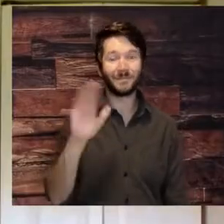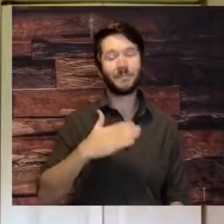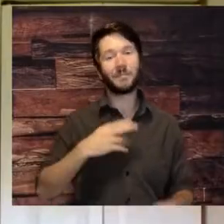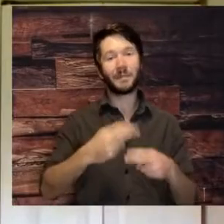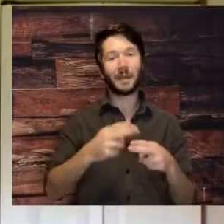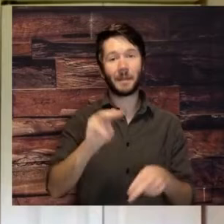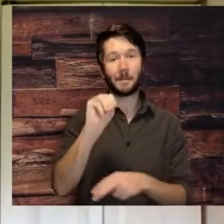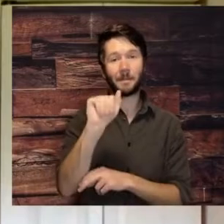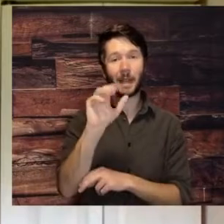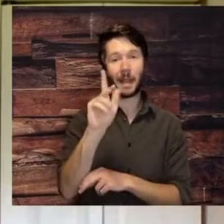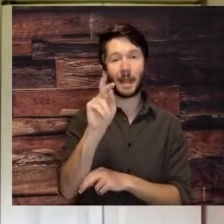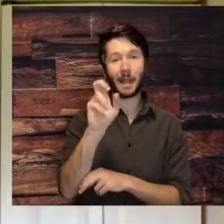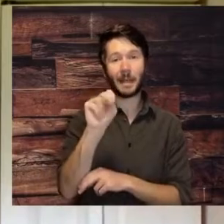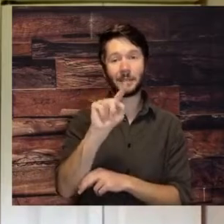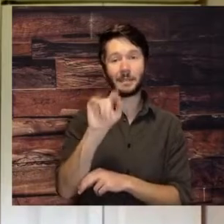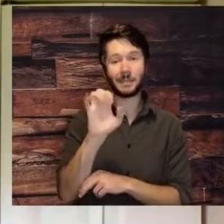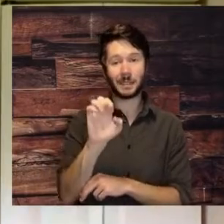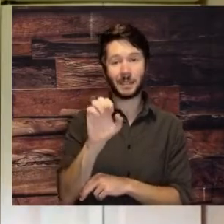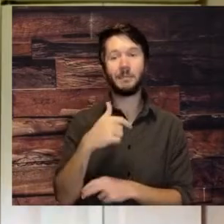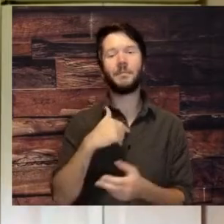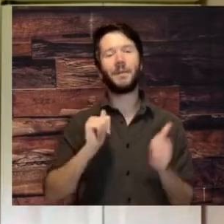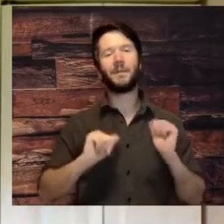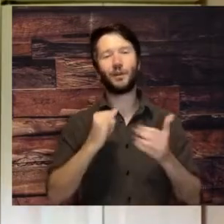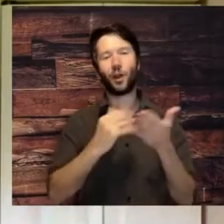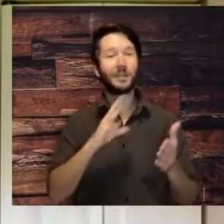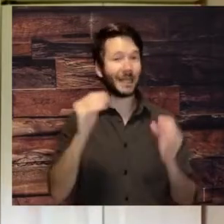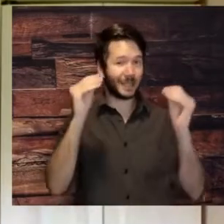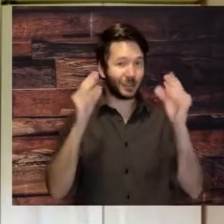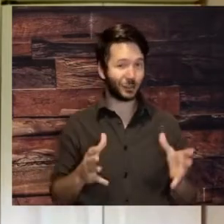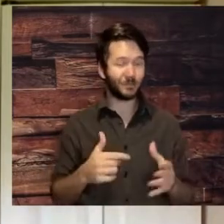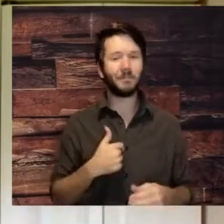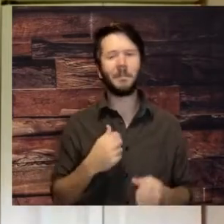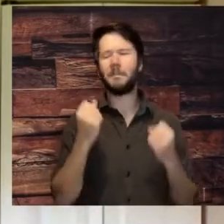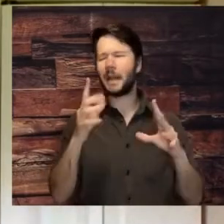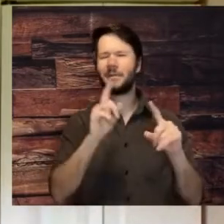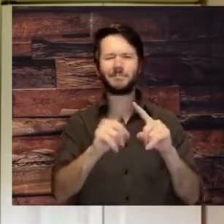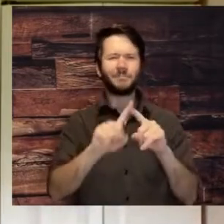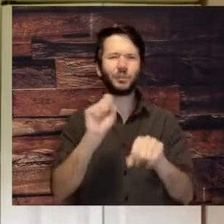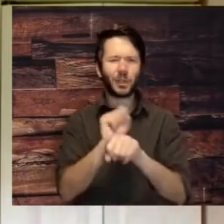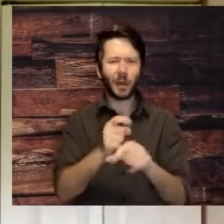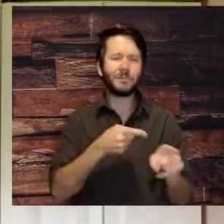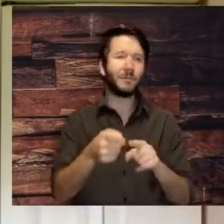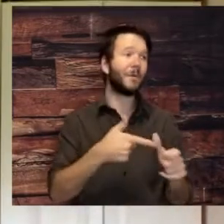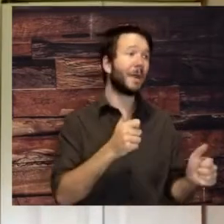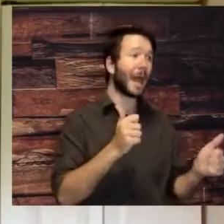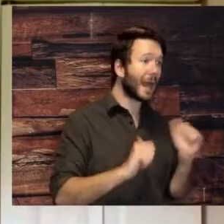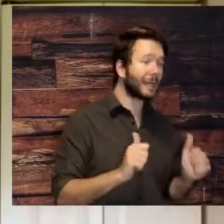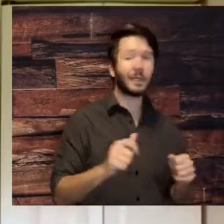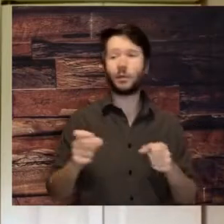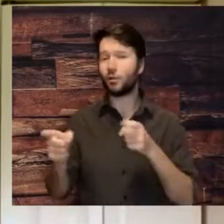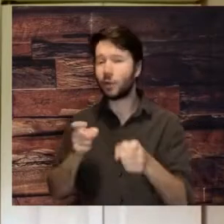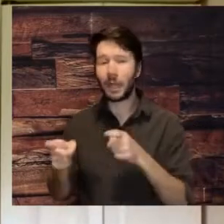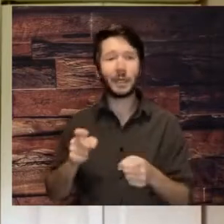Hi everyone, my name is Mackenzie and I'm a theater artist and teacher. I've had lots of jobs from acting